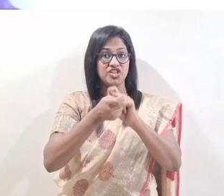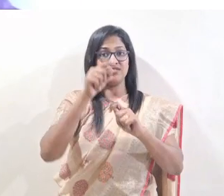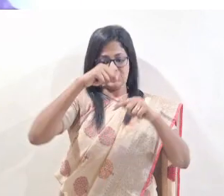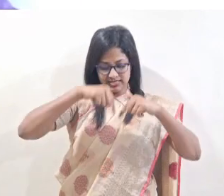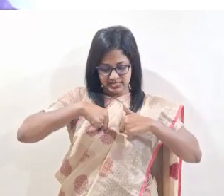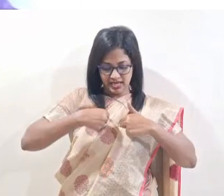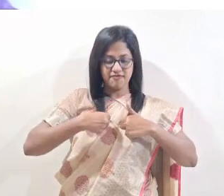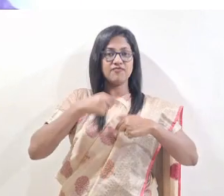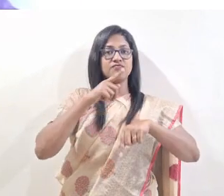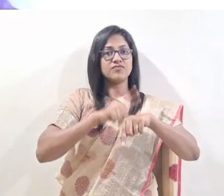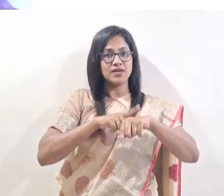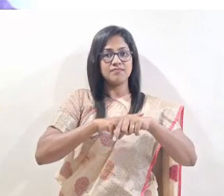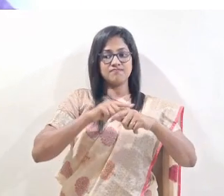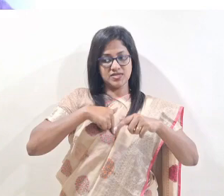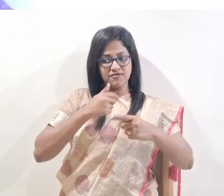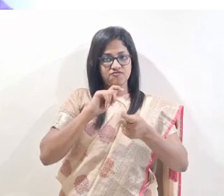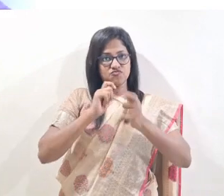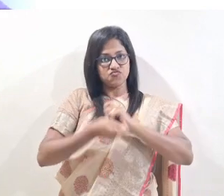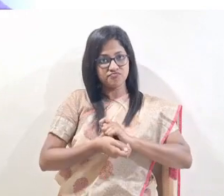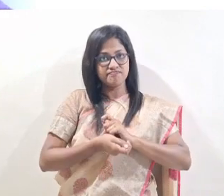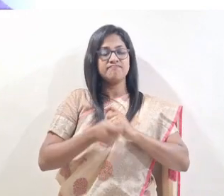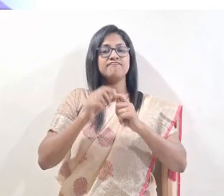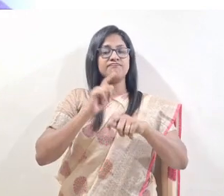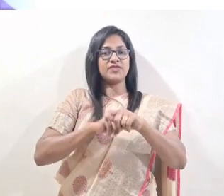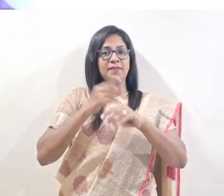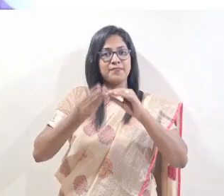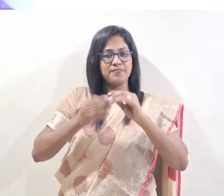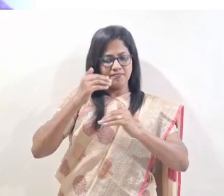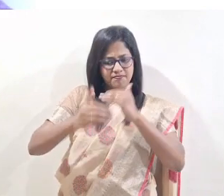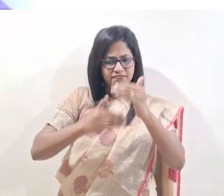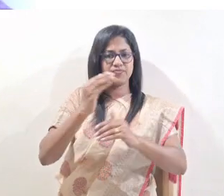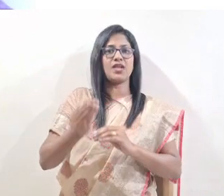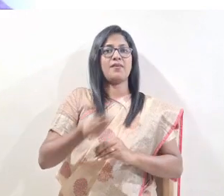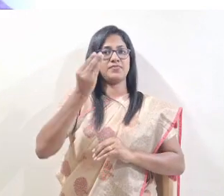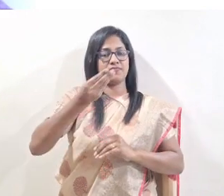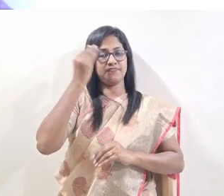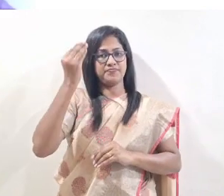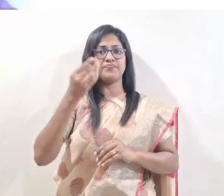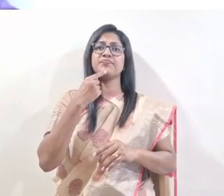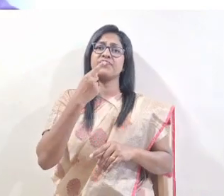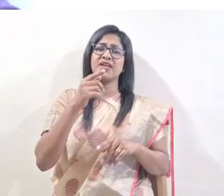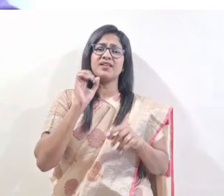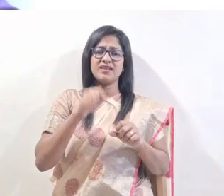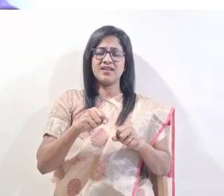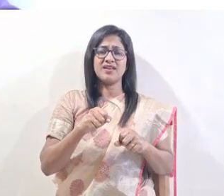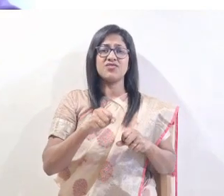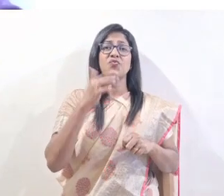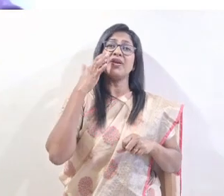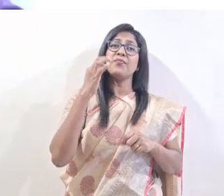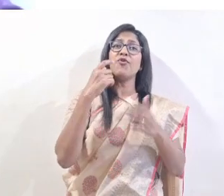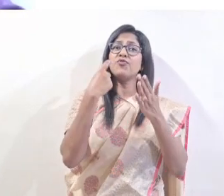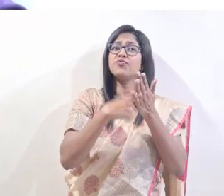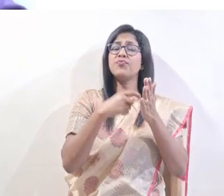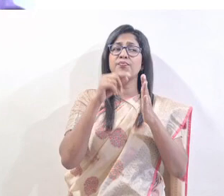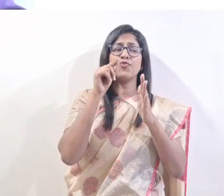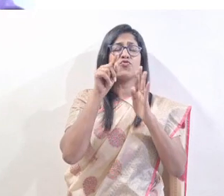and upgrade yourself with time. And having said that, what are the